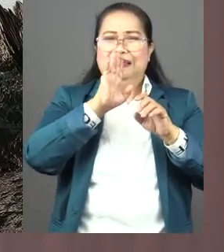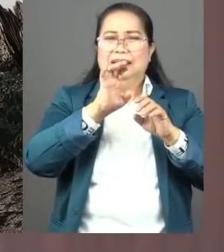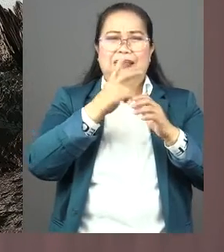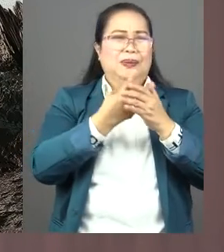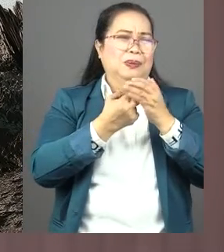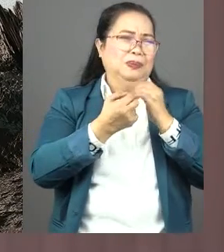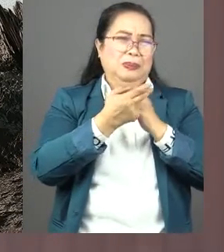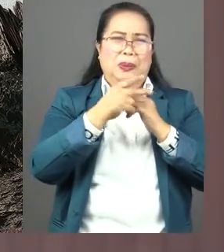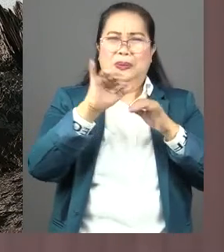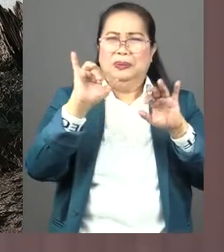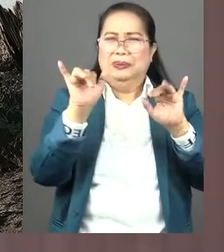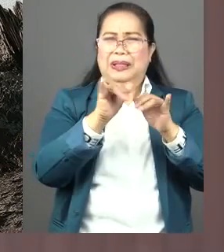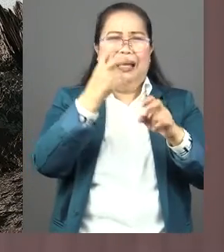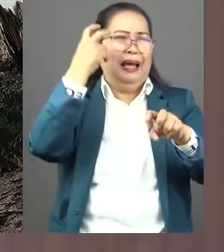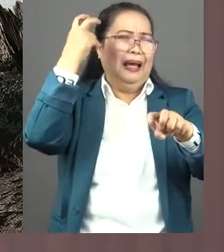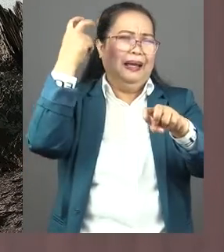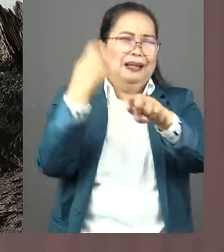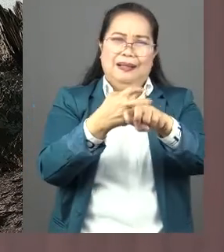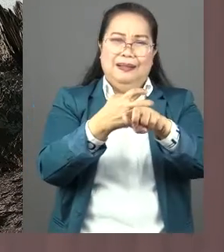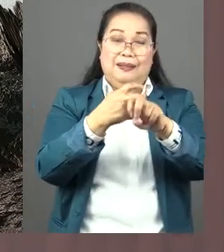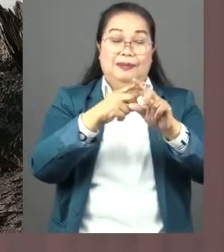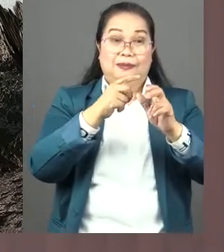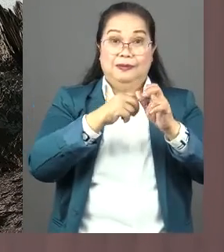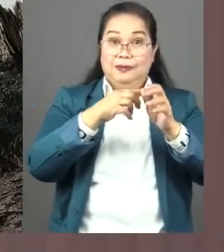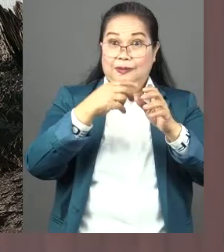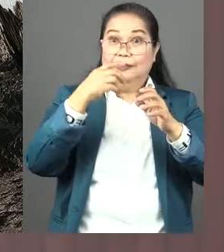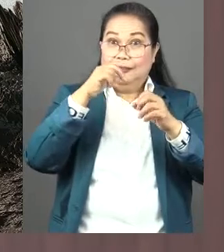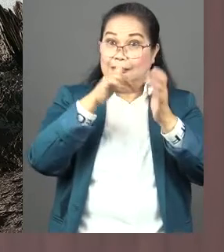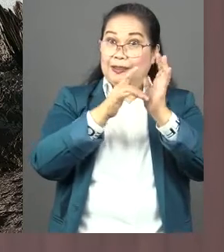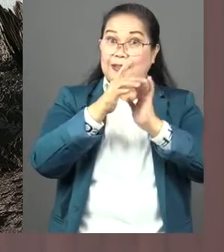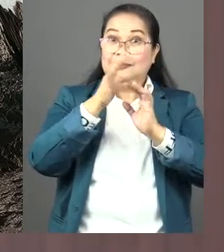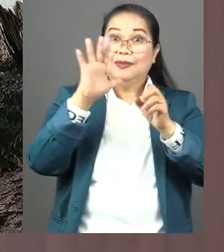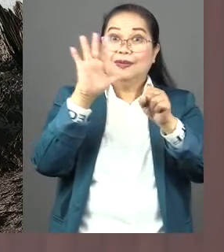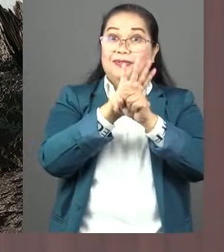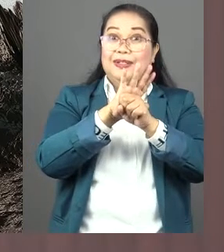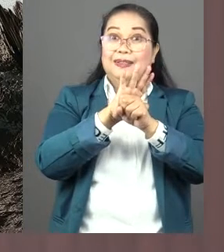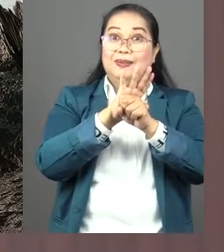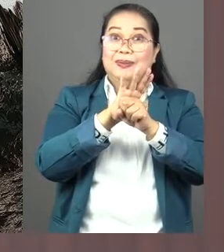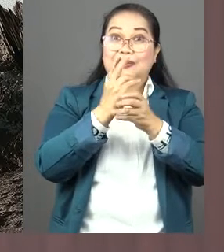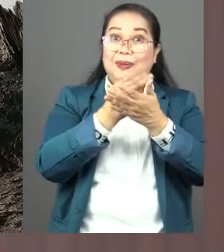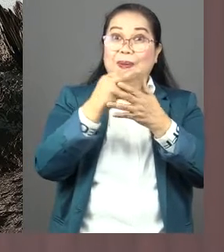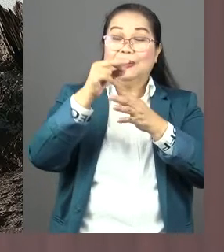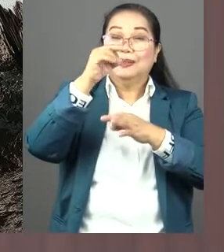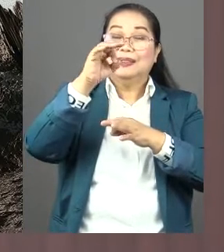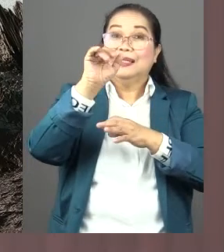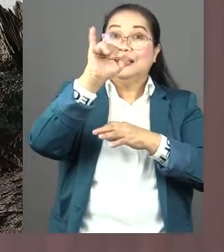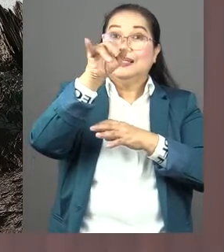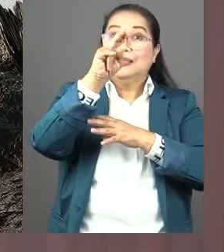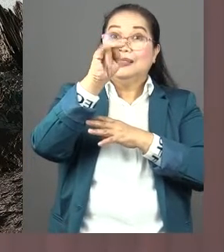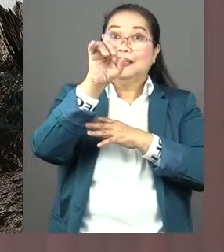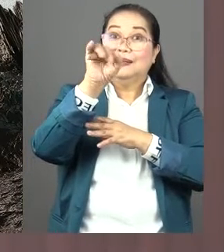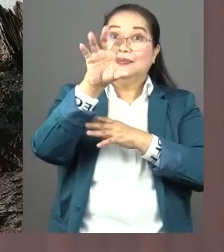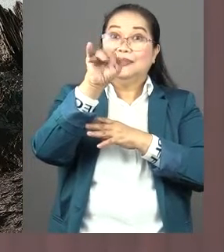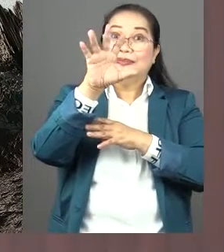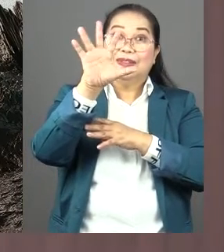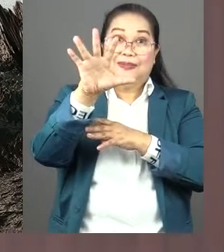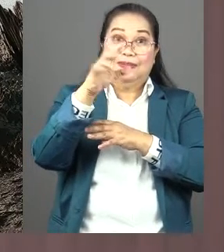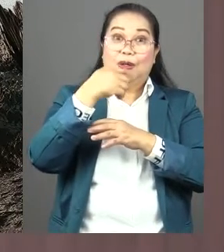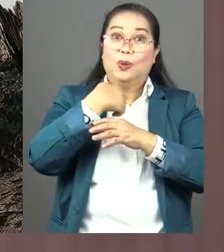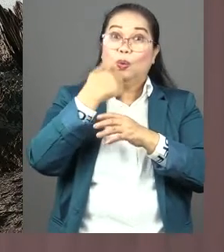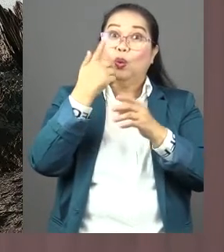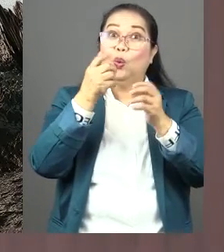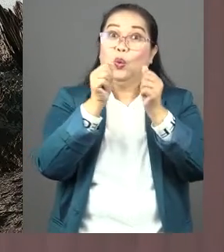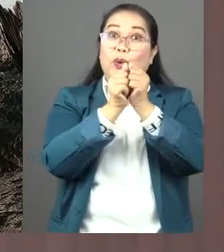So Jesus referred to being filled with the Spirit when he said in John 15:5, "Whoever abides in me and I in